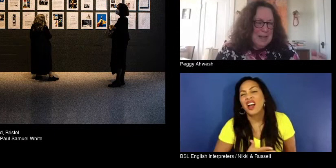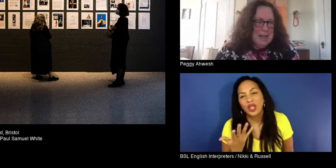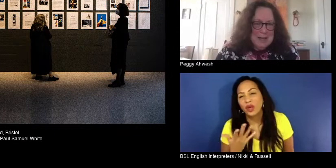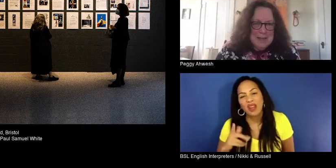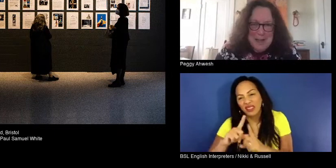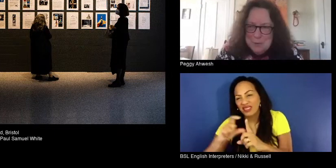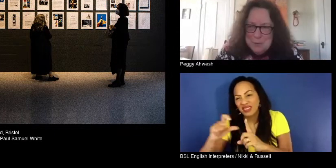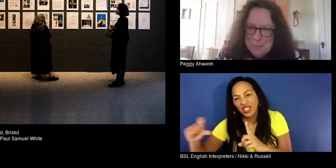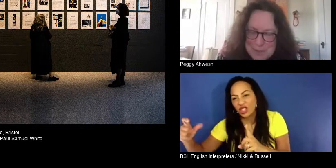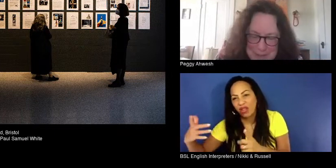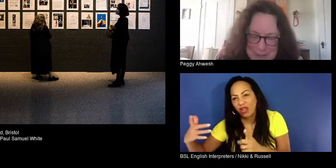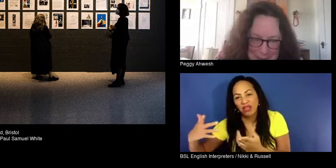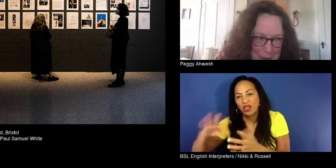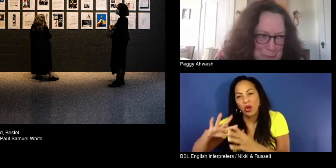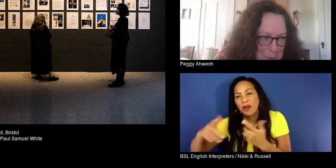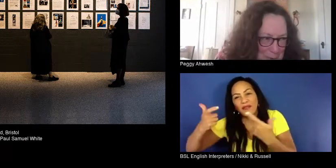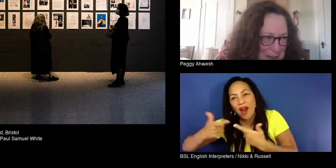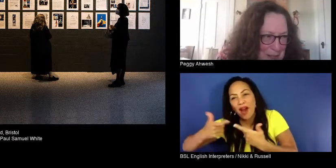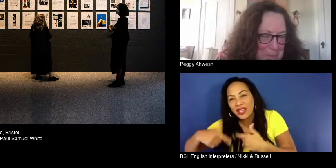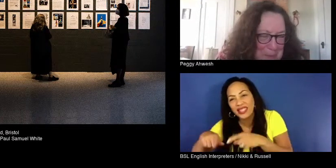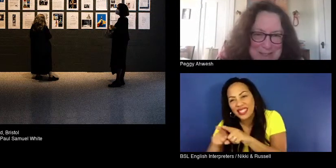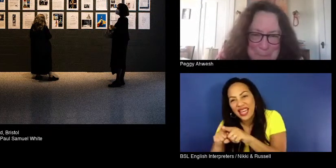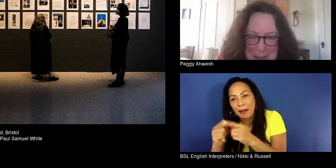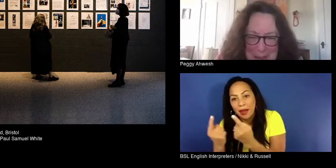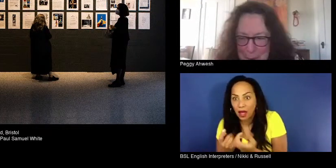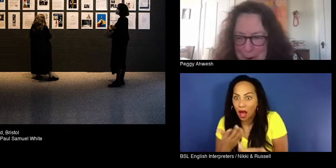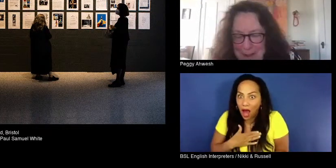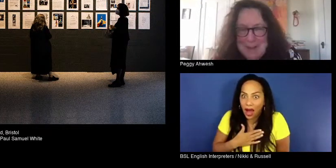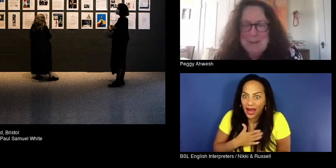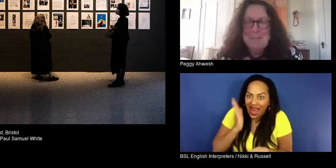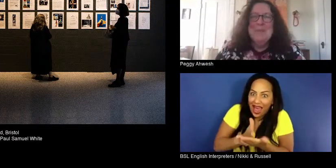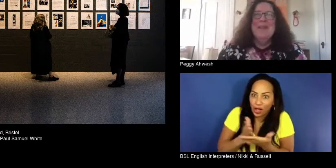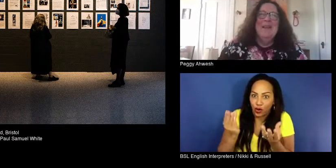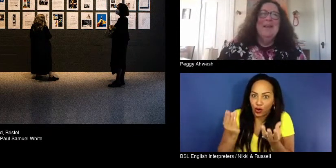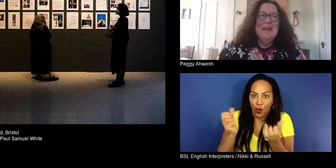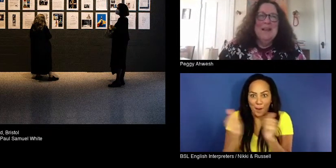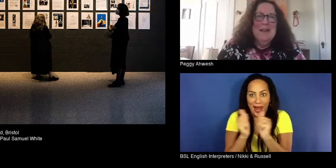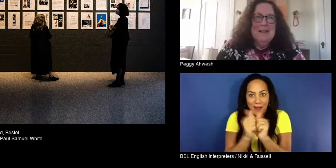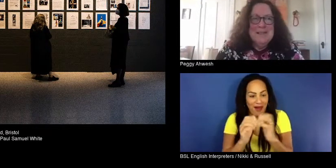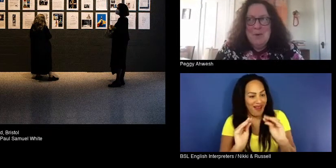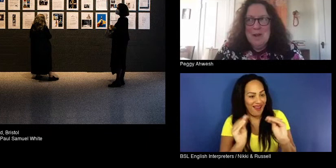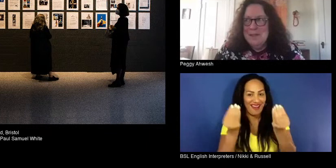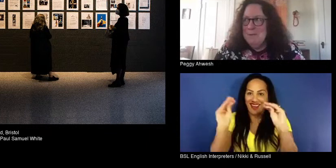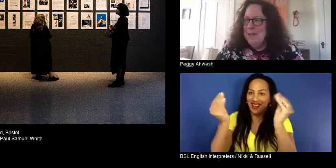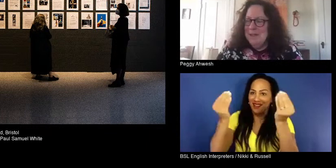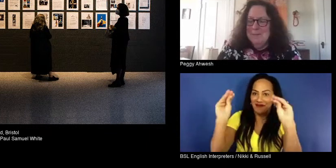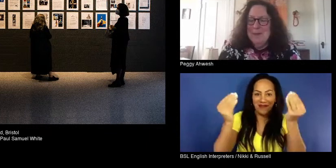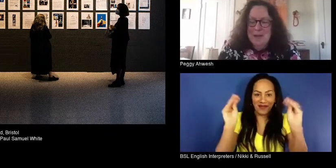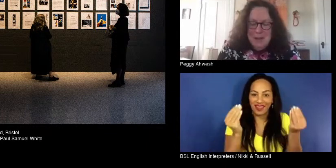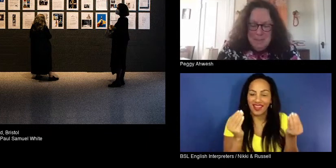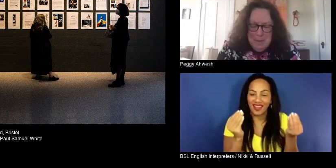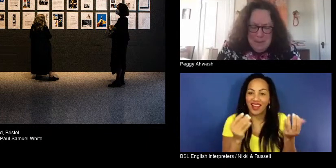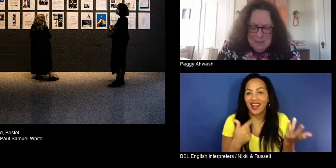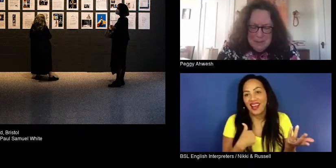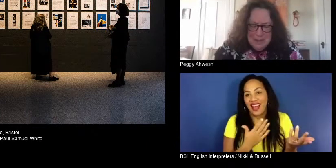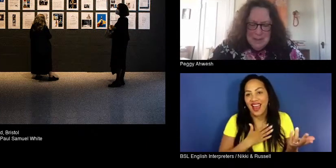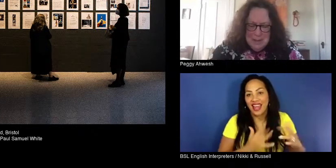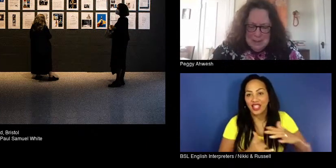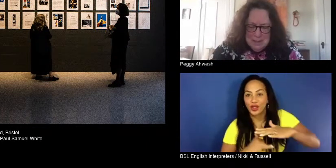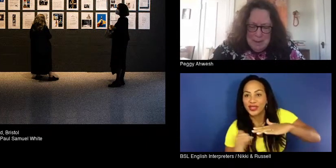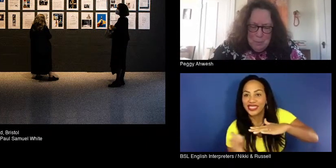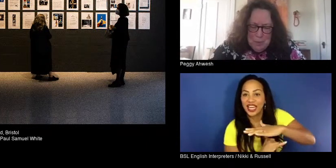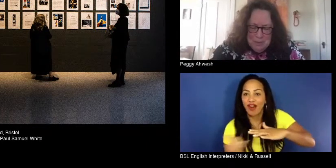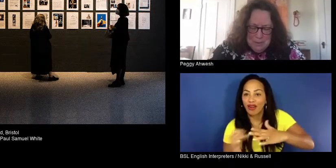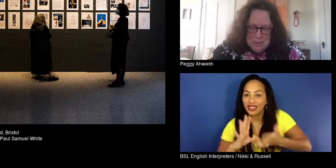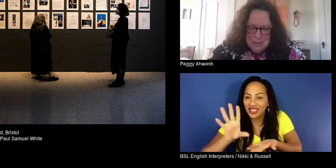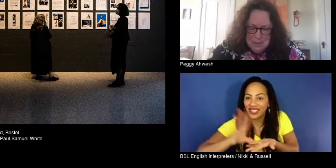I had to collect actual pieces of paper and Xerox everything. But I might make